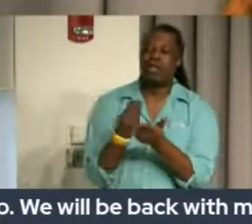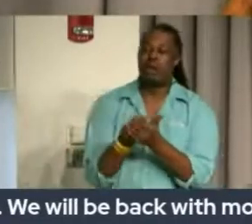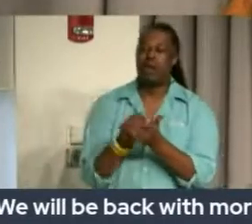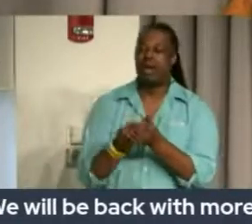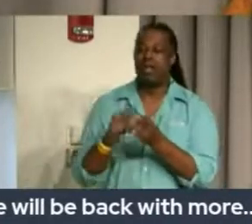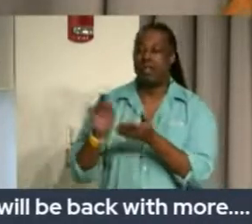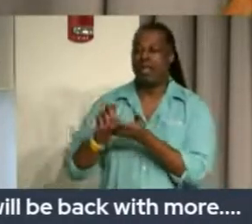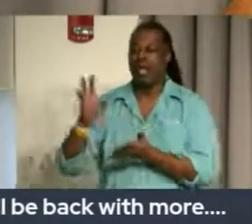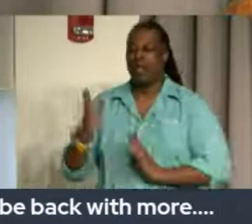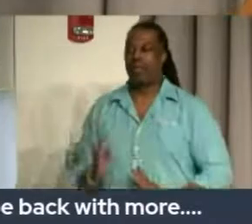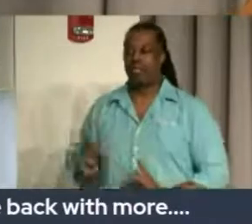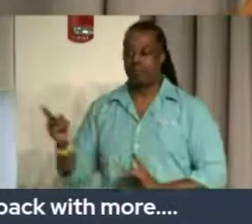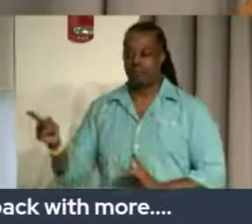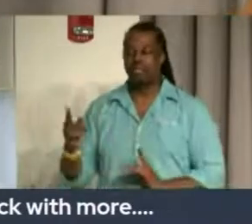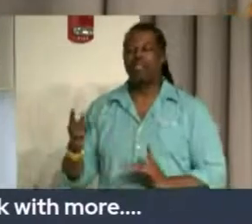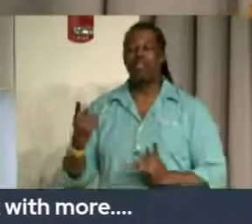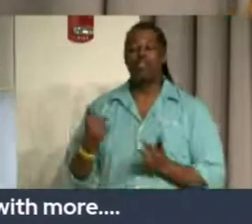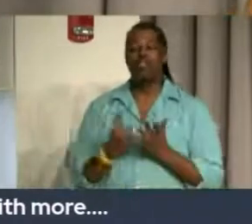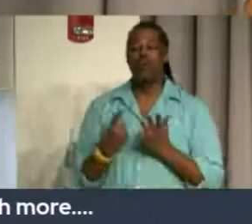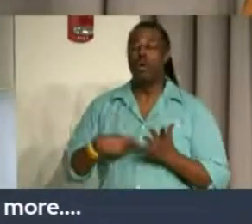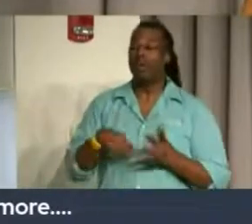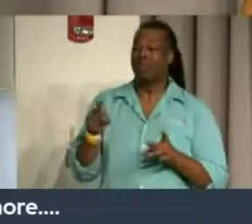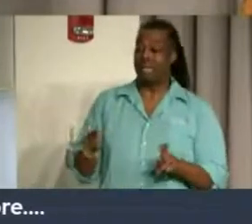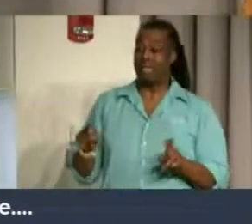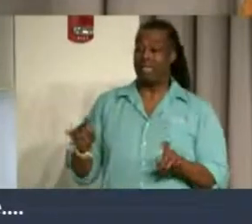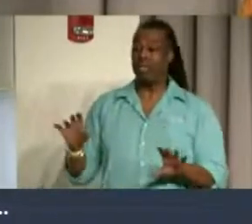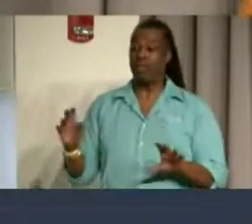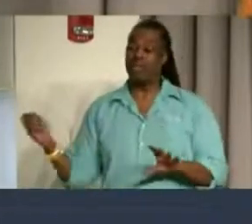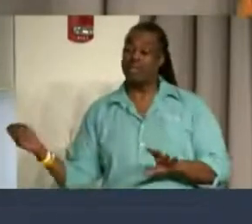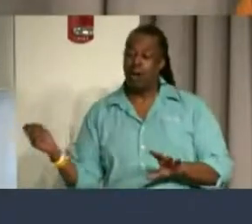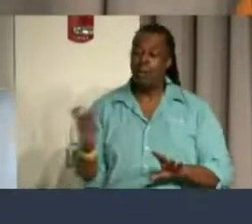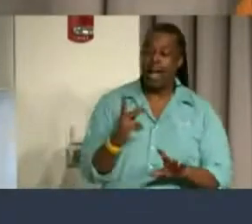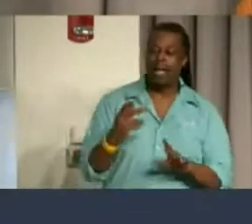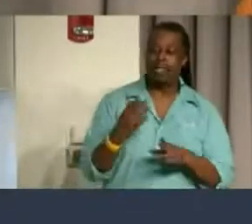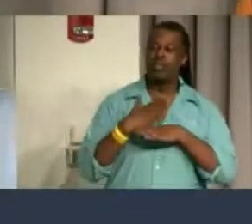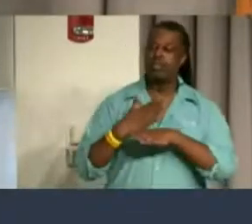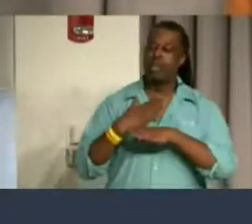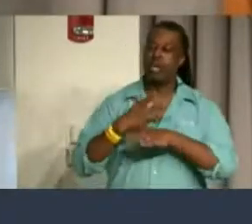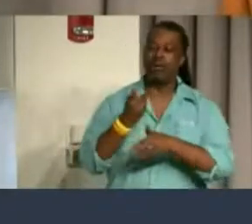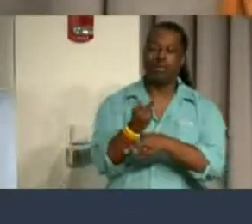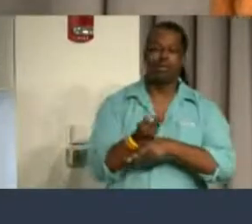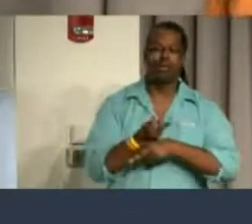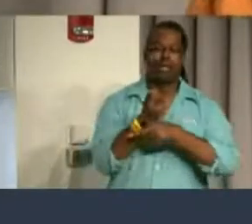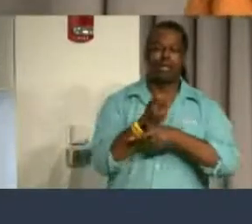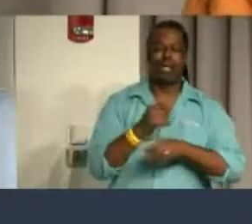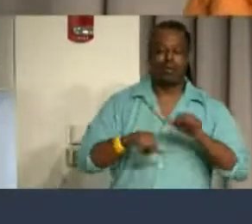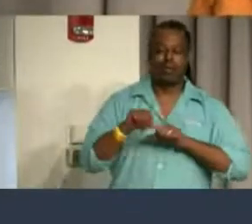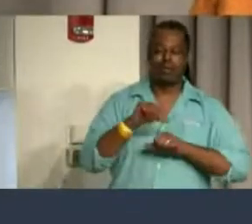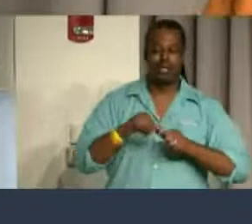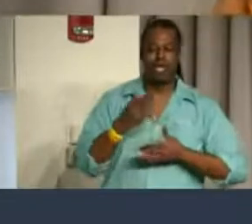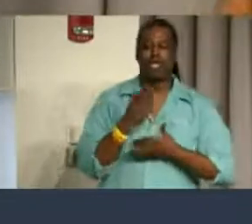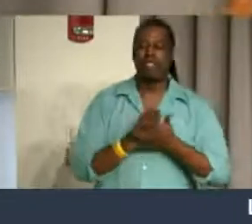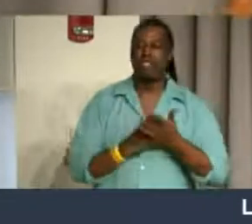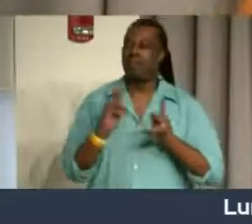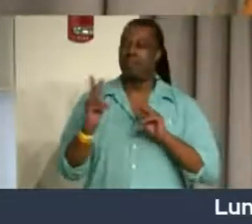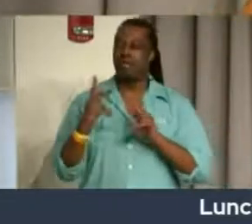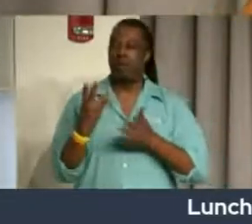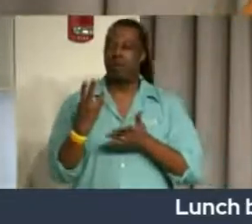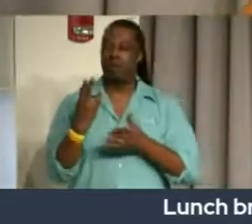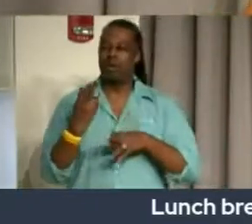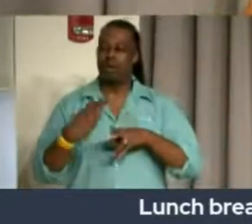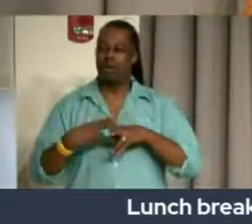return to sharing, taking care of one another. Some people call it communism, but I don't